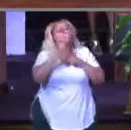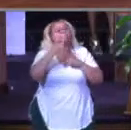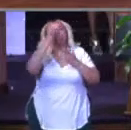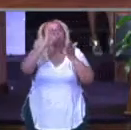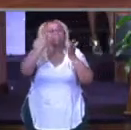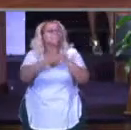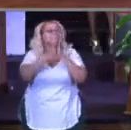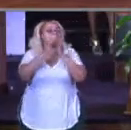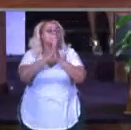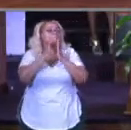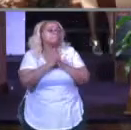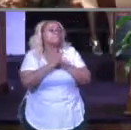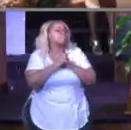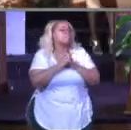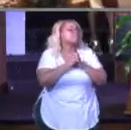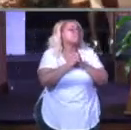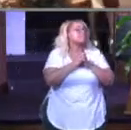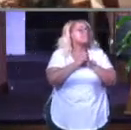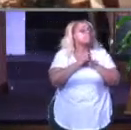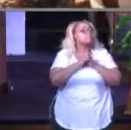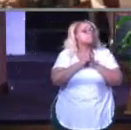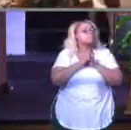God a praise in this place. Hallelujah.